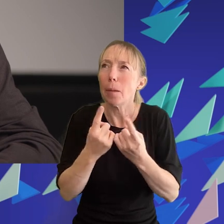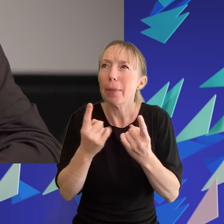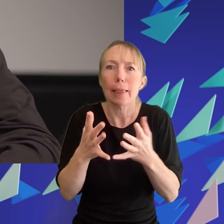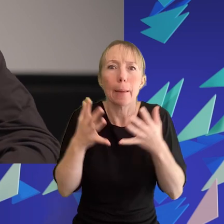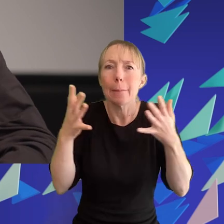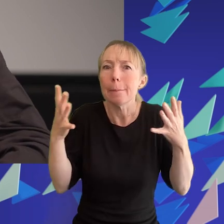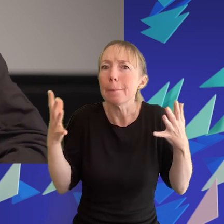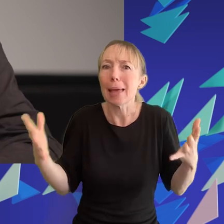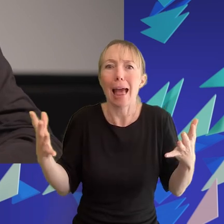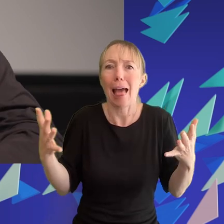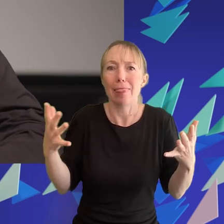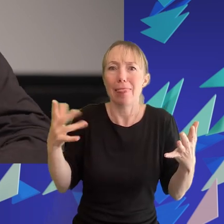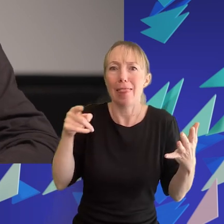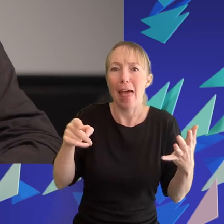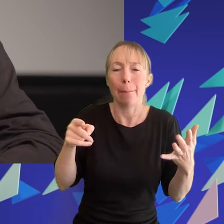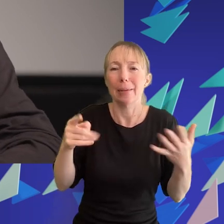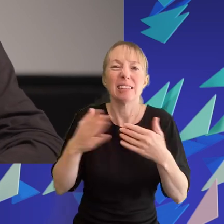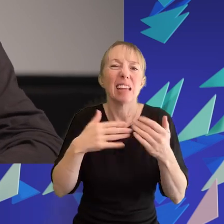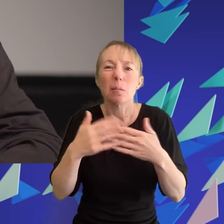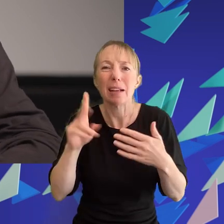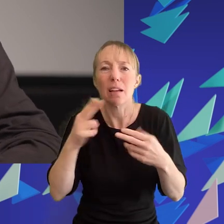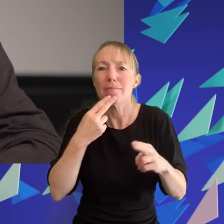them, you know, no matter what you call that.